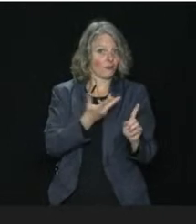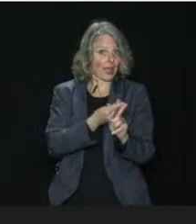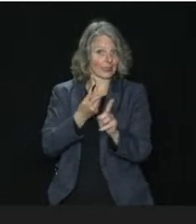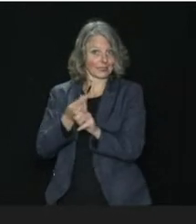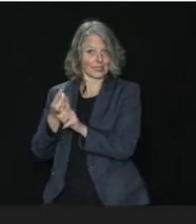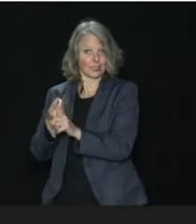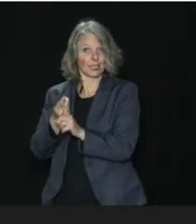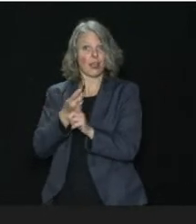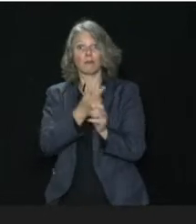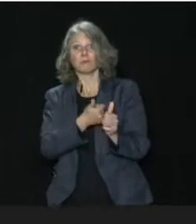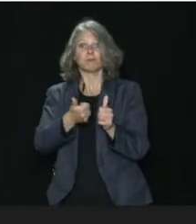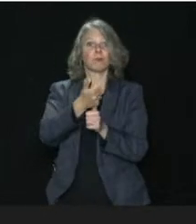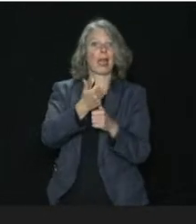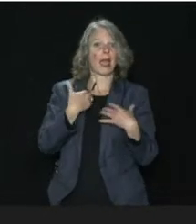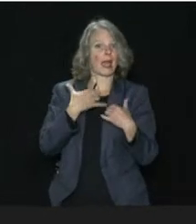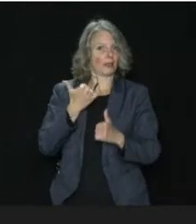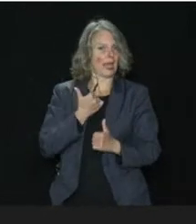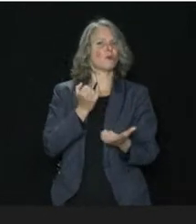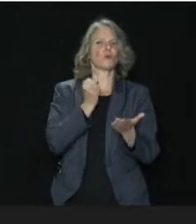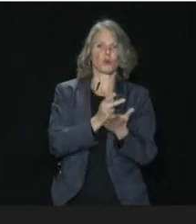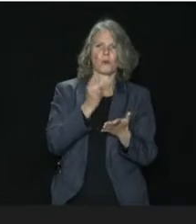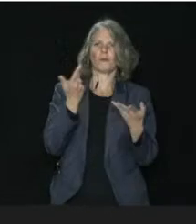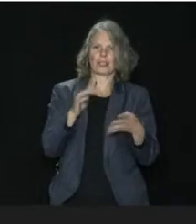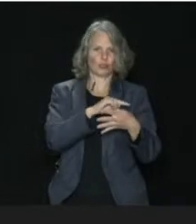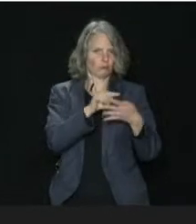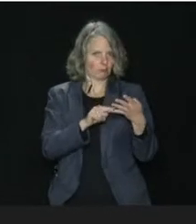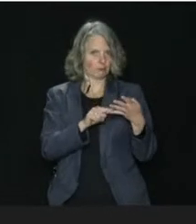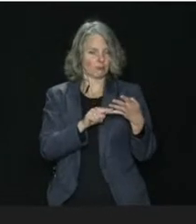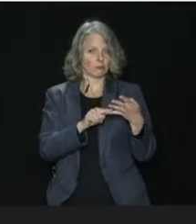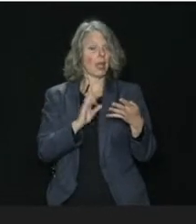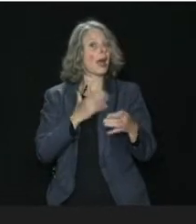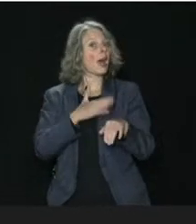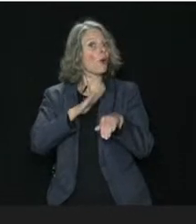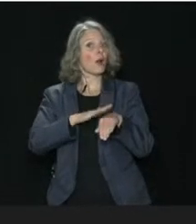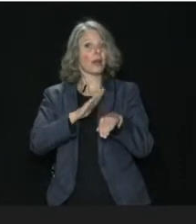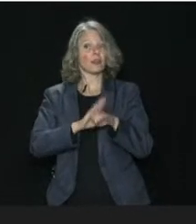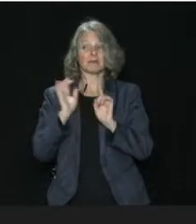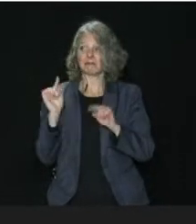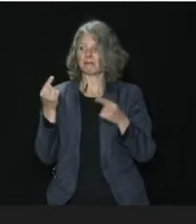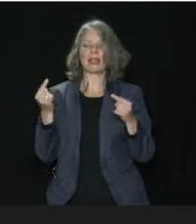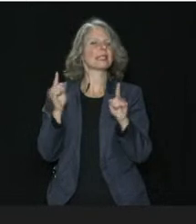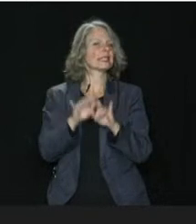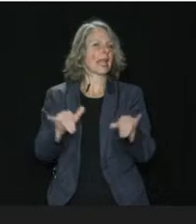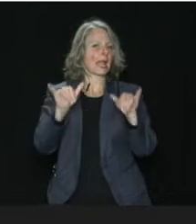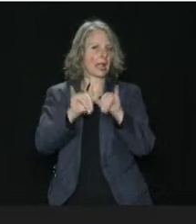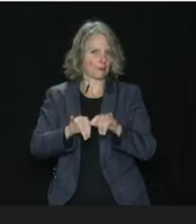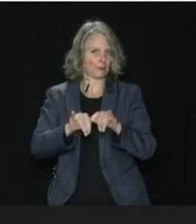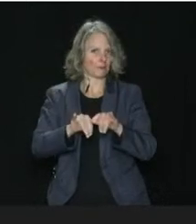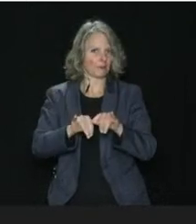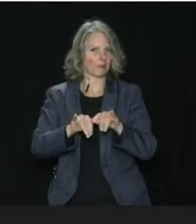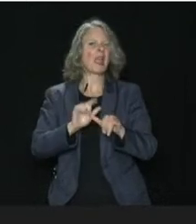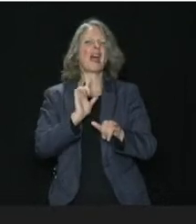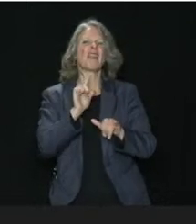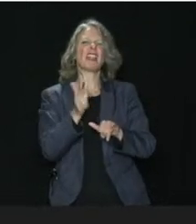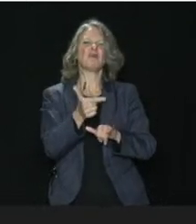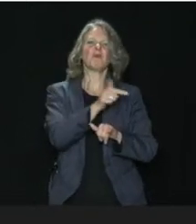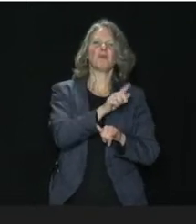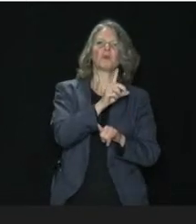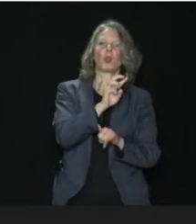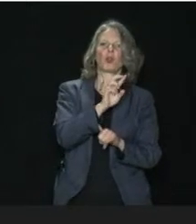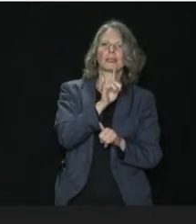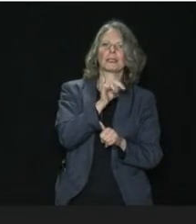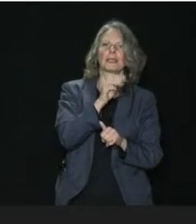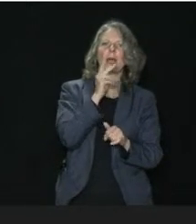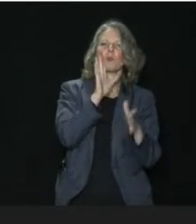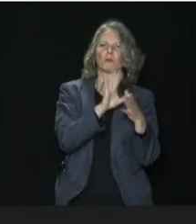Our advice to provinces and territories and to Canadians has not changed. Dr. Tam will have more to say in a few minutes,